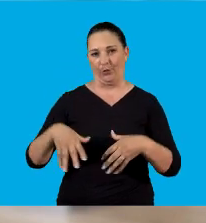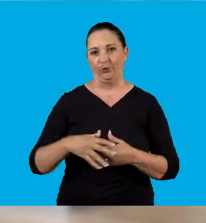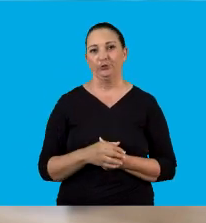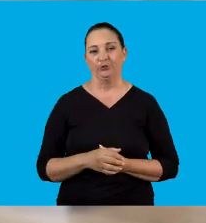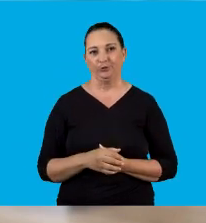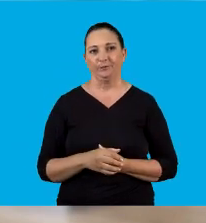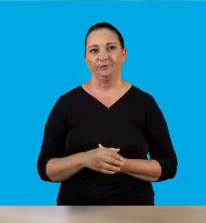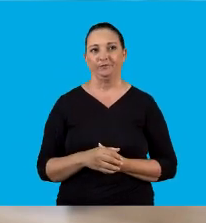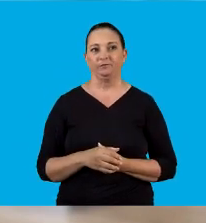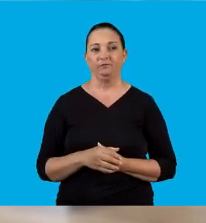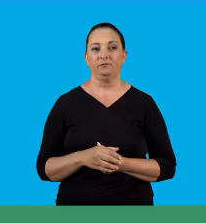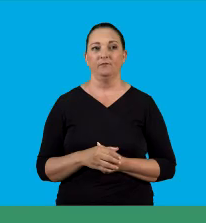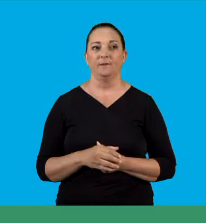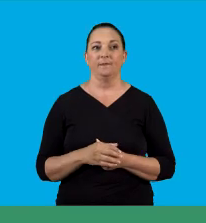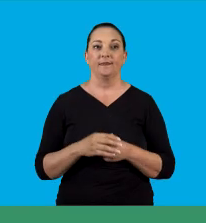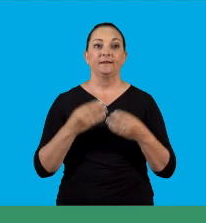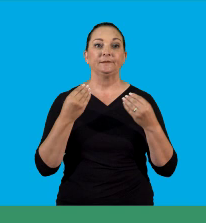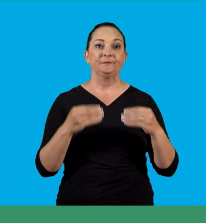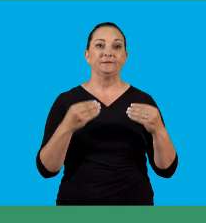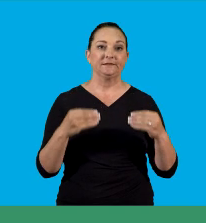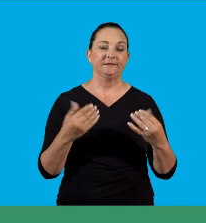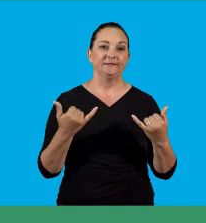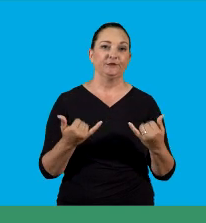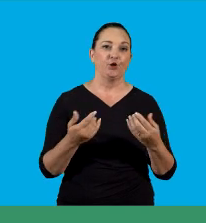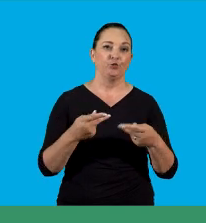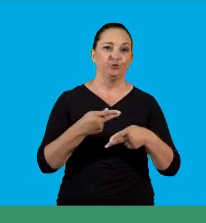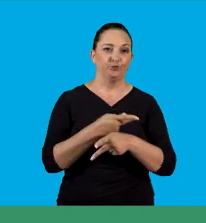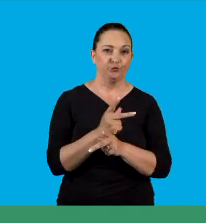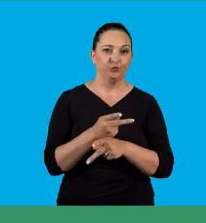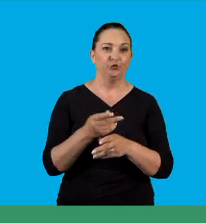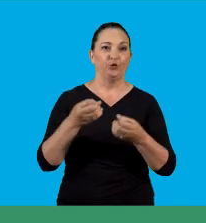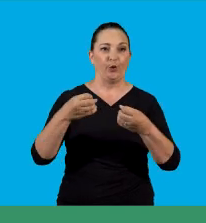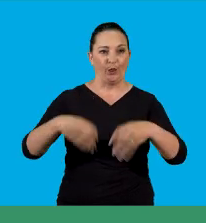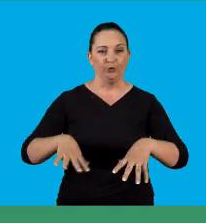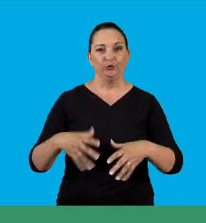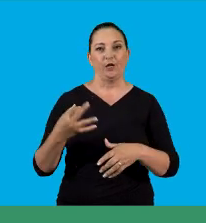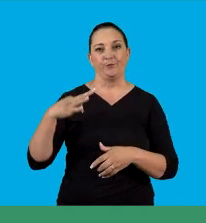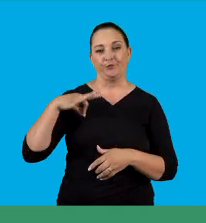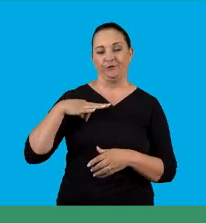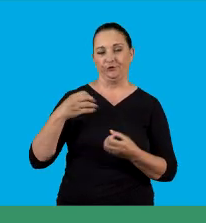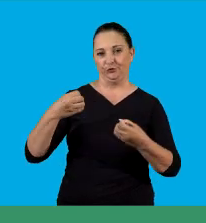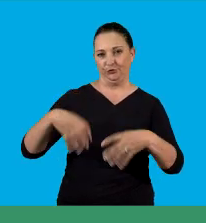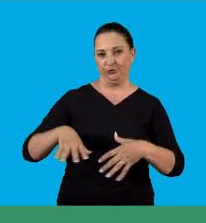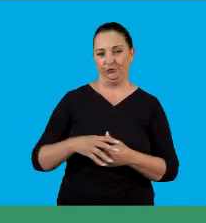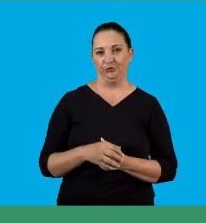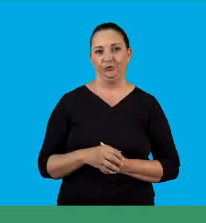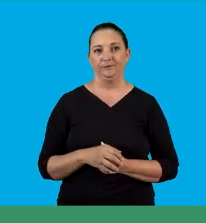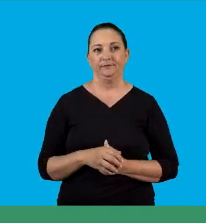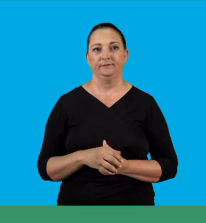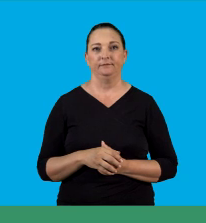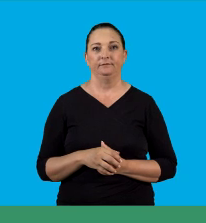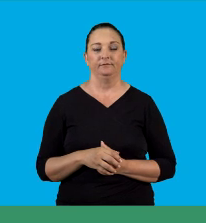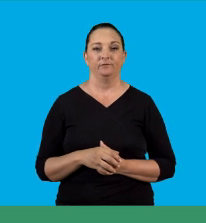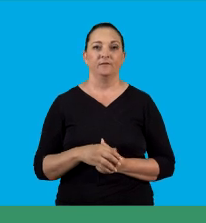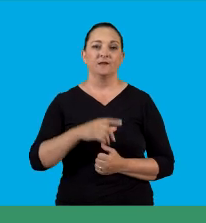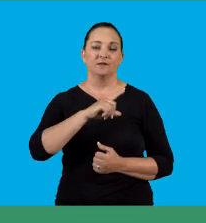money. The business lose out on productivity and profits. So because of piracy,